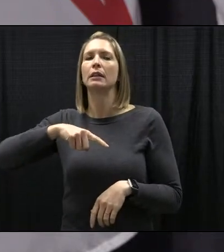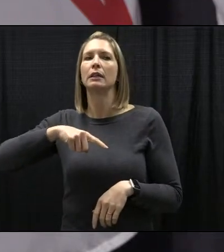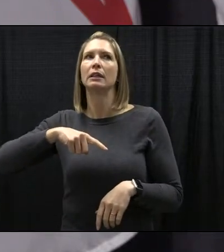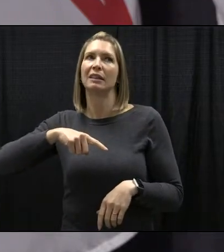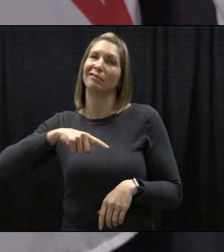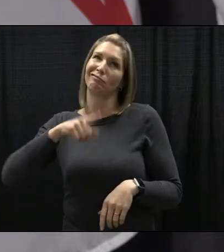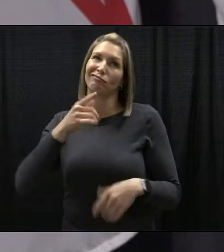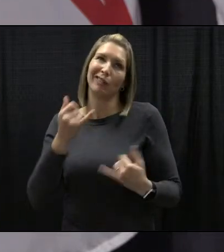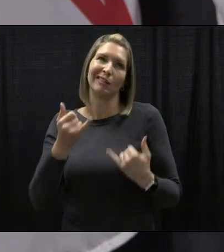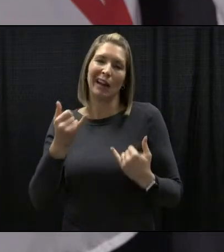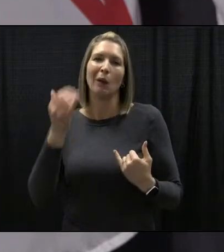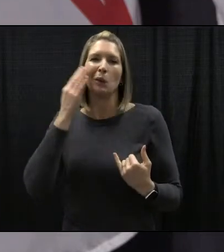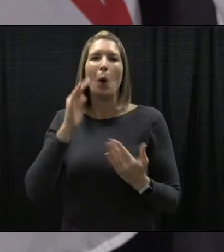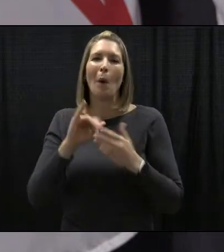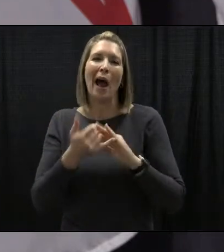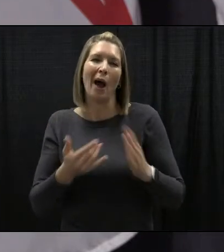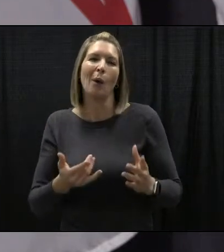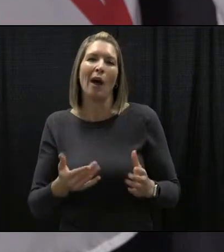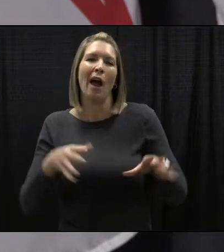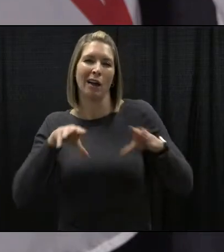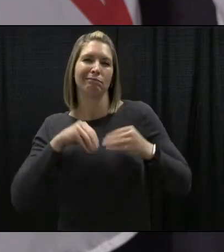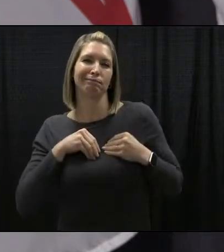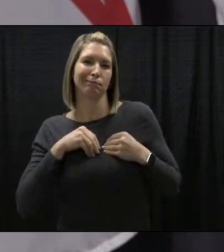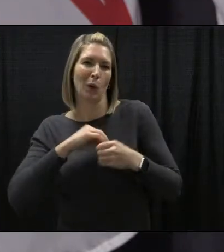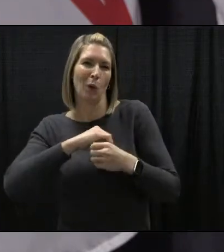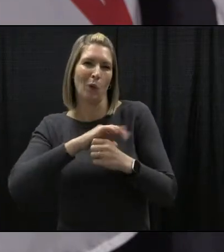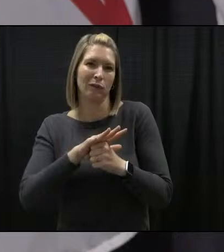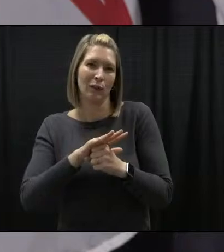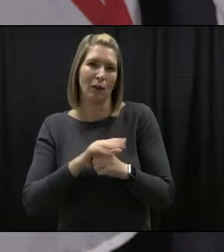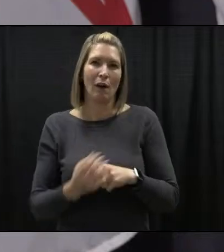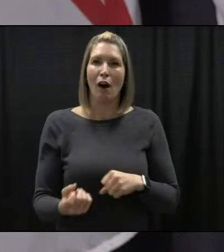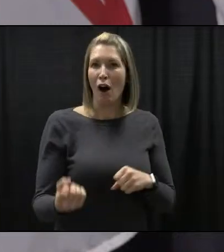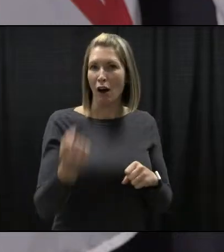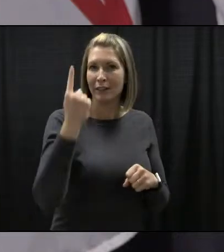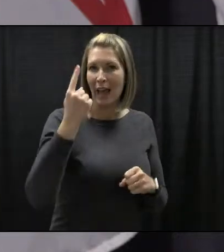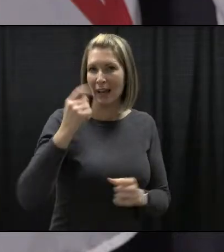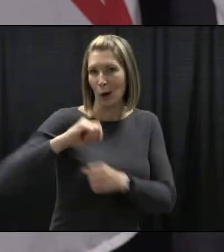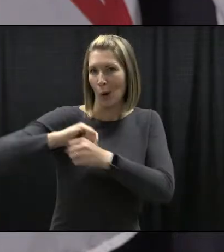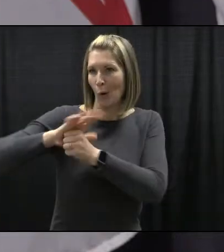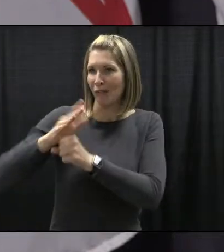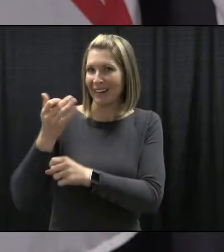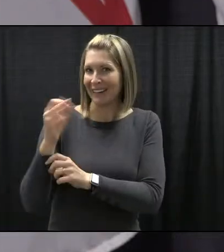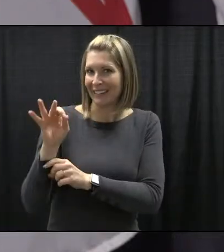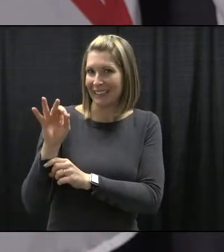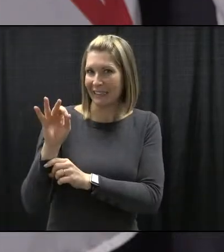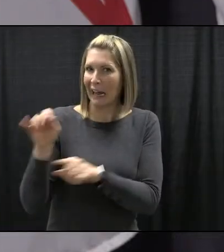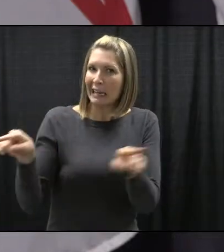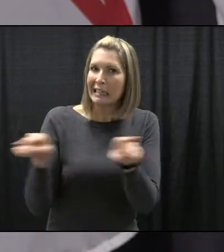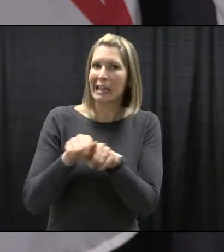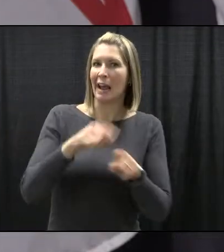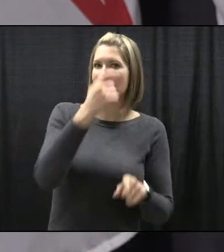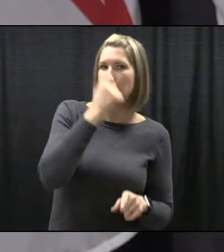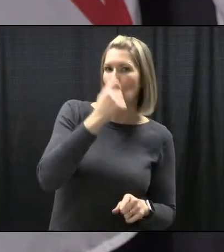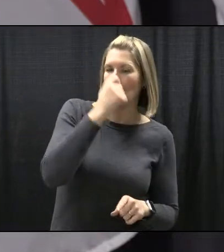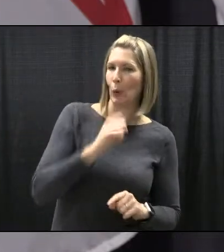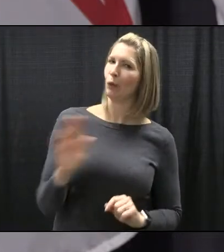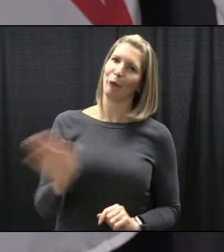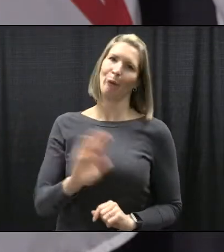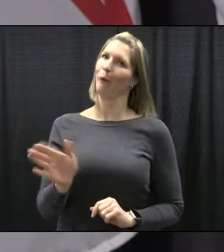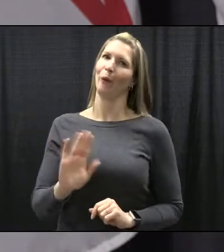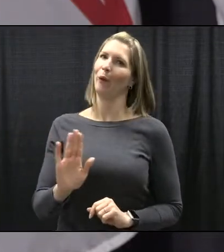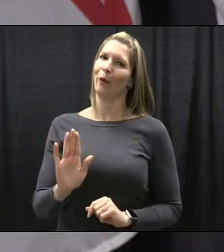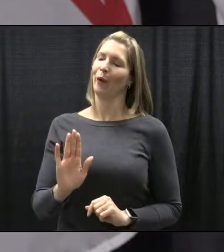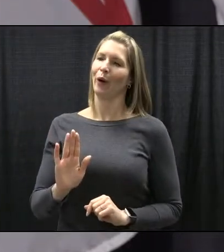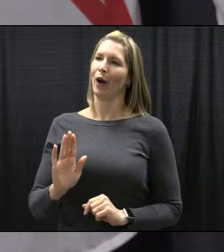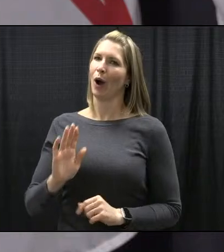with this virus. But it isn't flu just yet. It still results in more people being